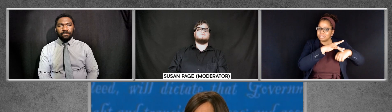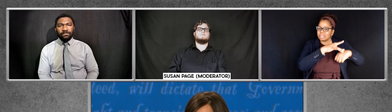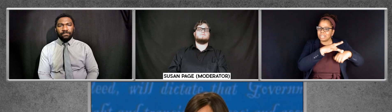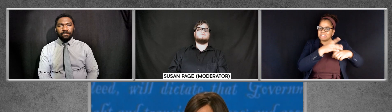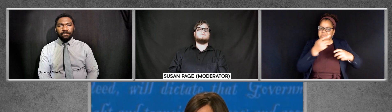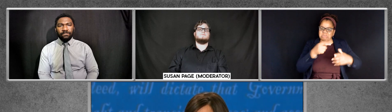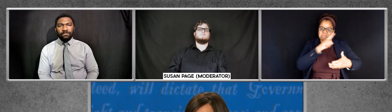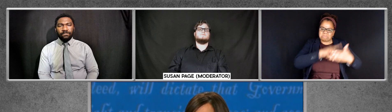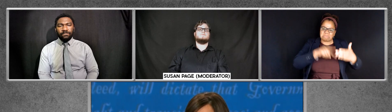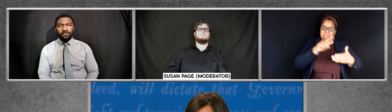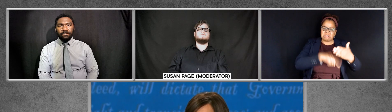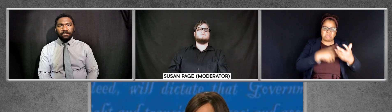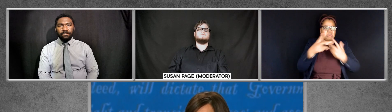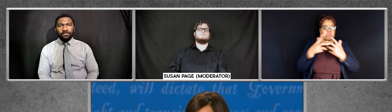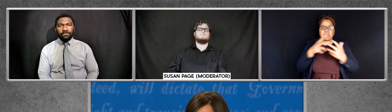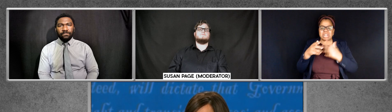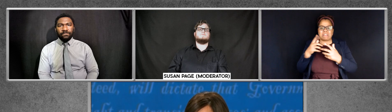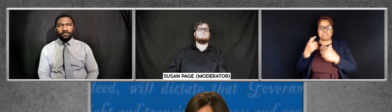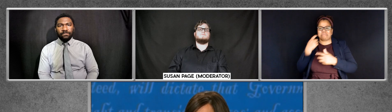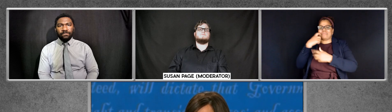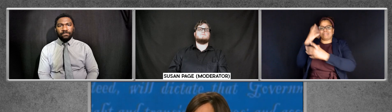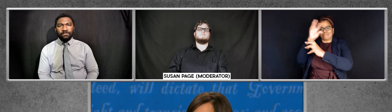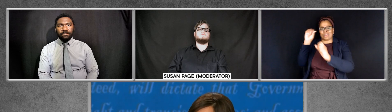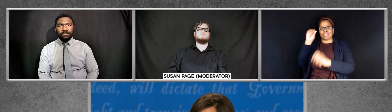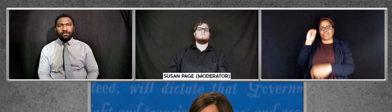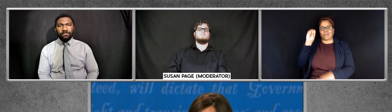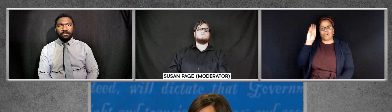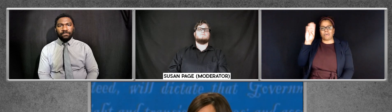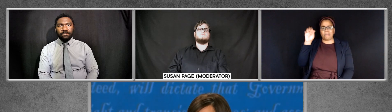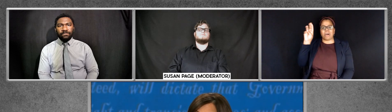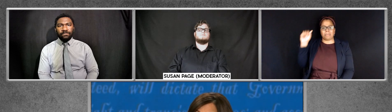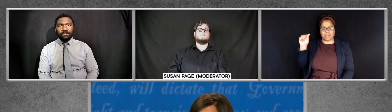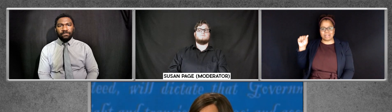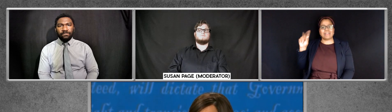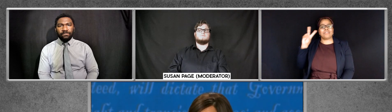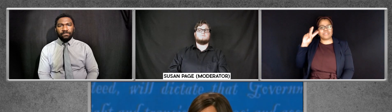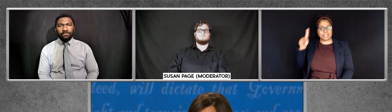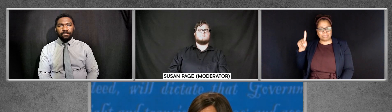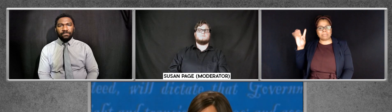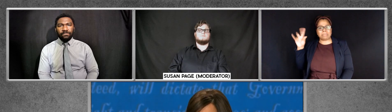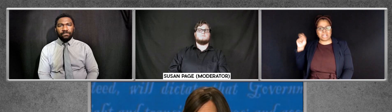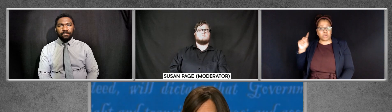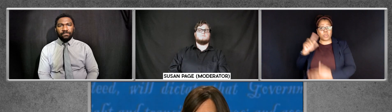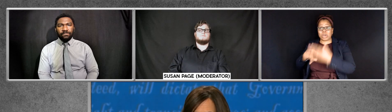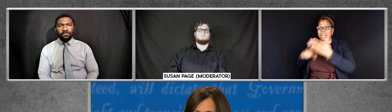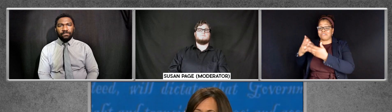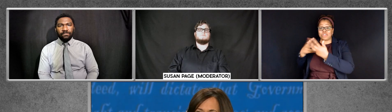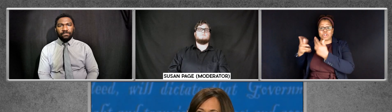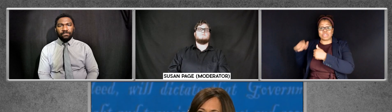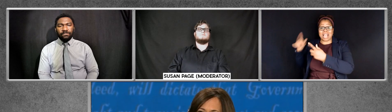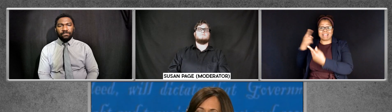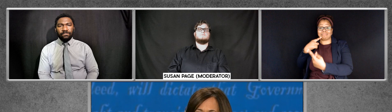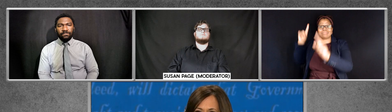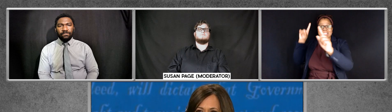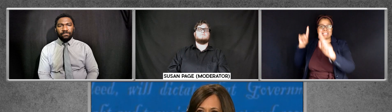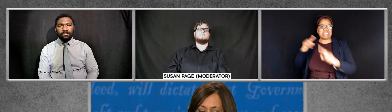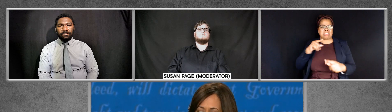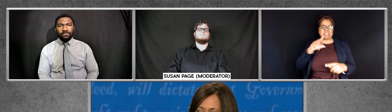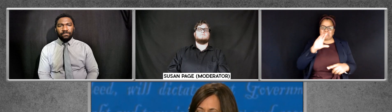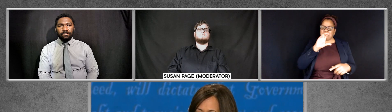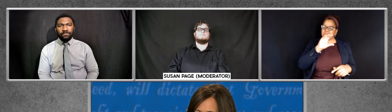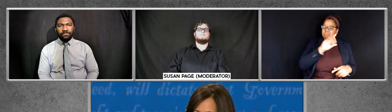was achieved by President Obama and Vice President Biden. For example, they created within the White